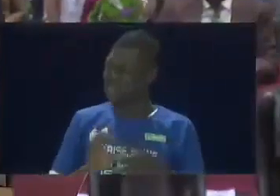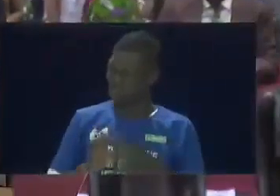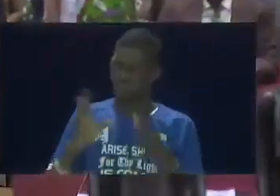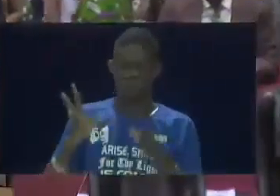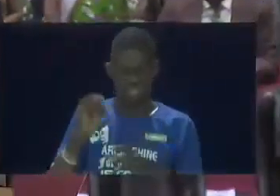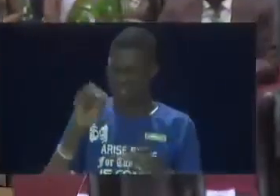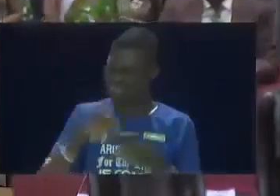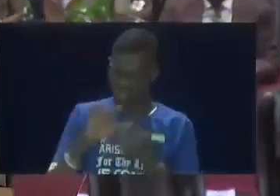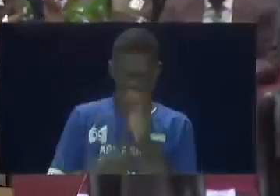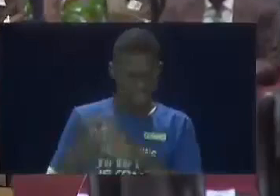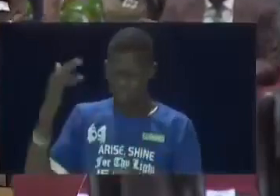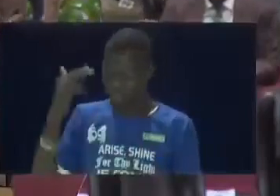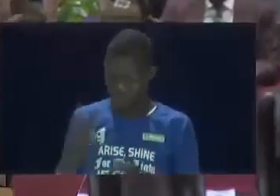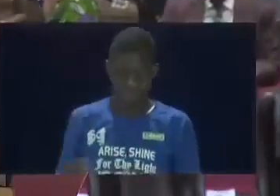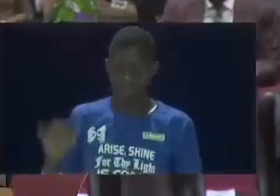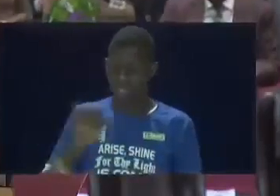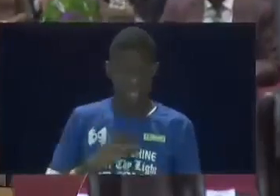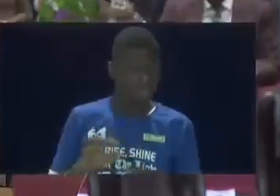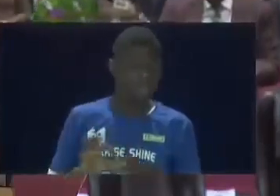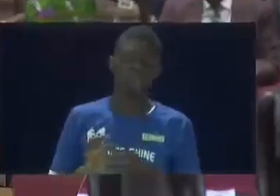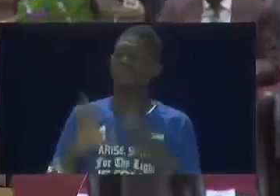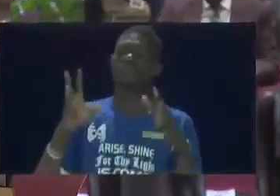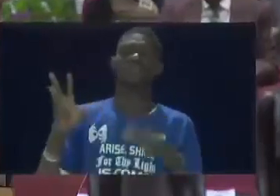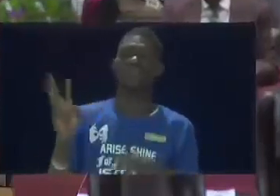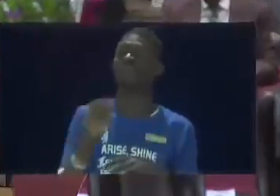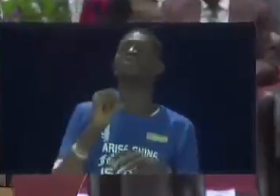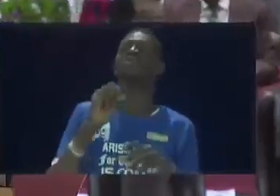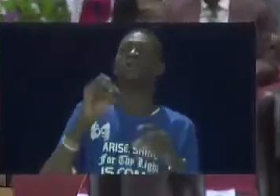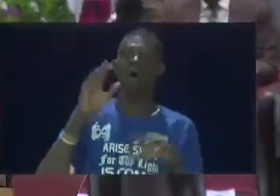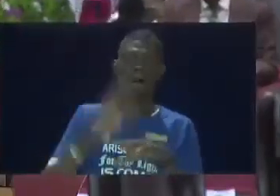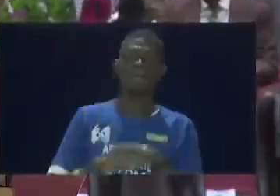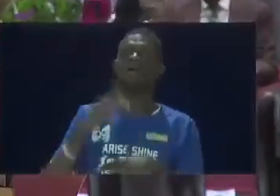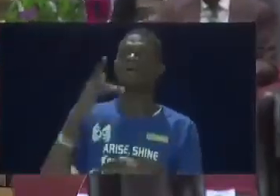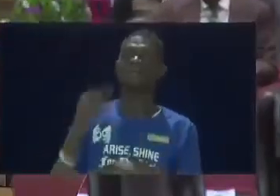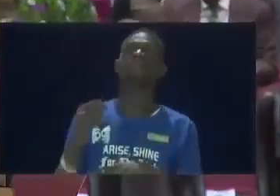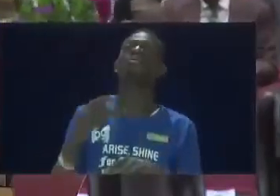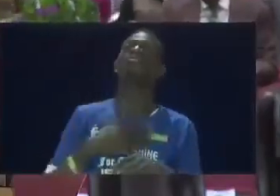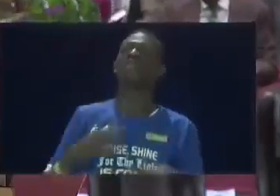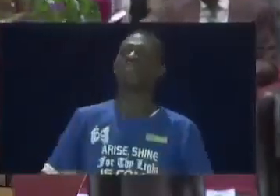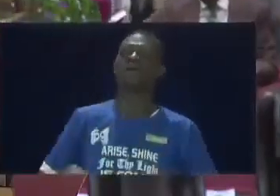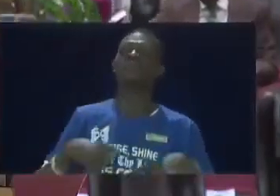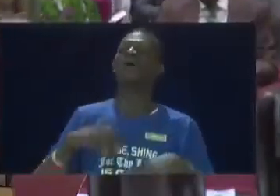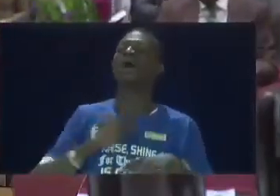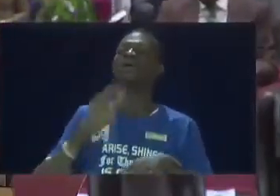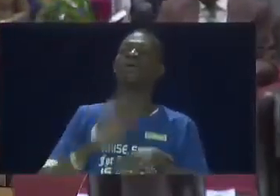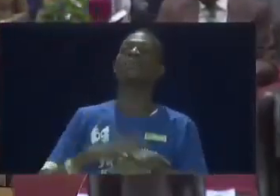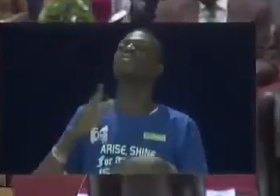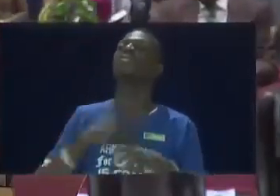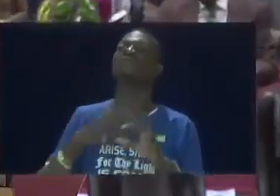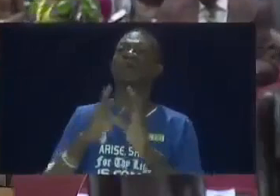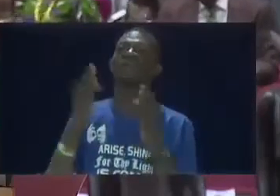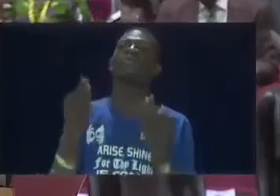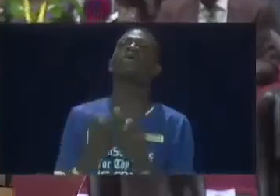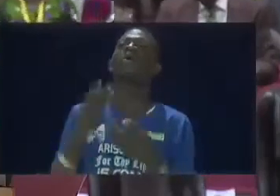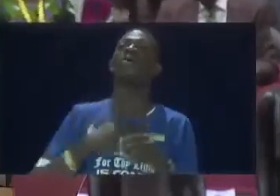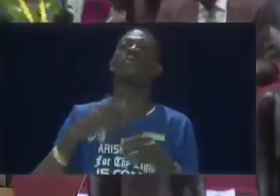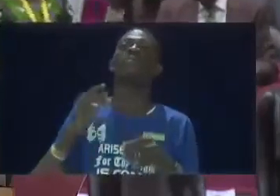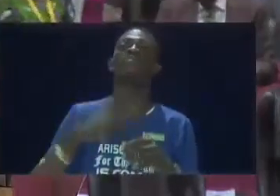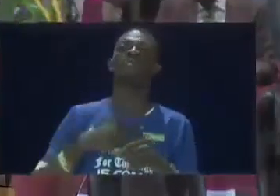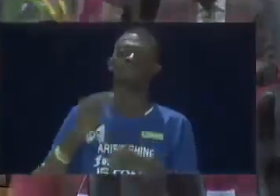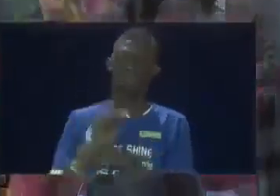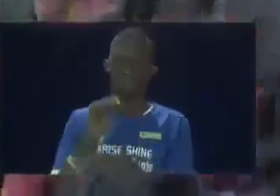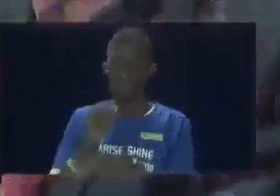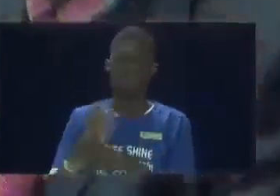his blood, I lose them upon my life and upon my family, upon my